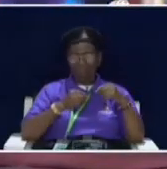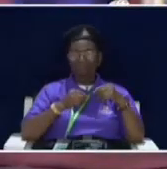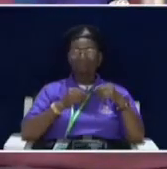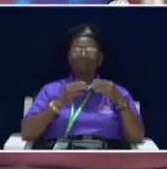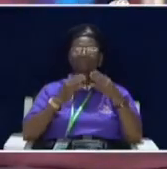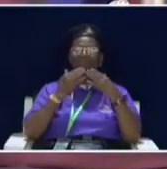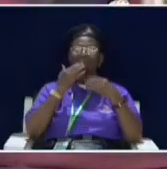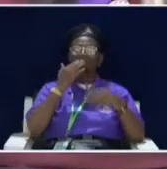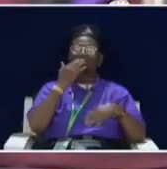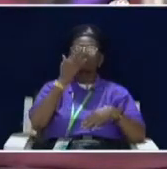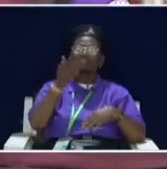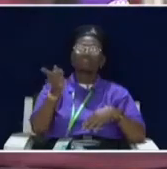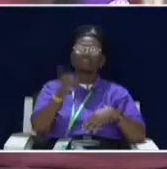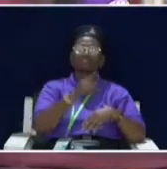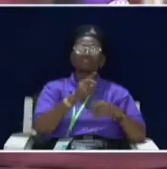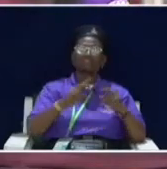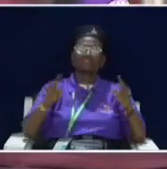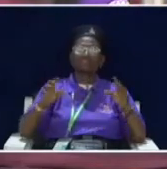Thank you very much.